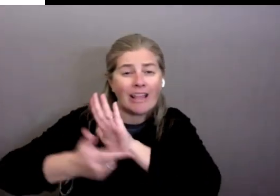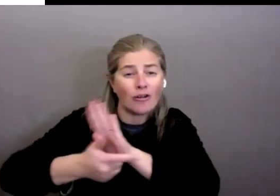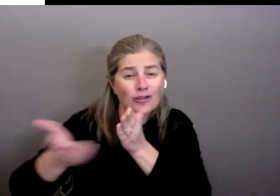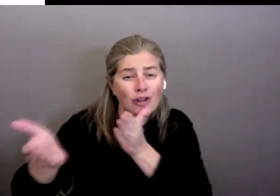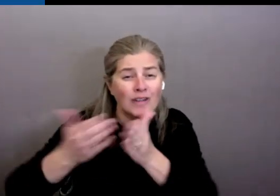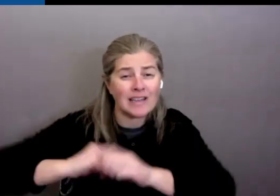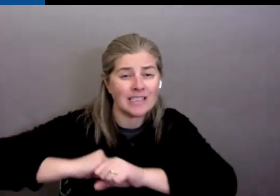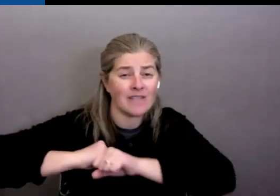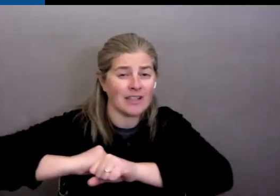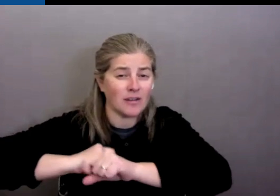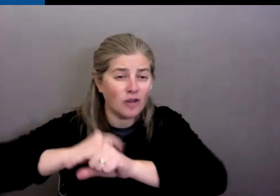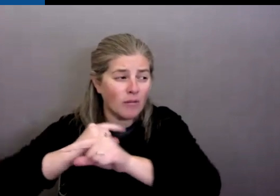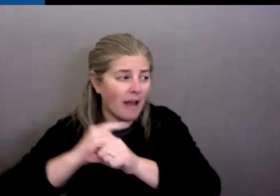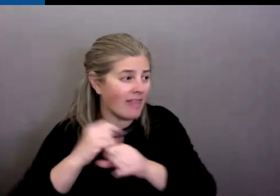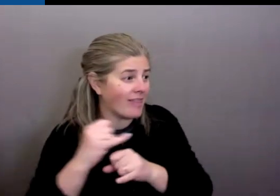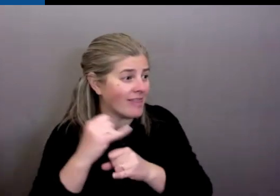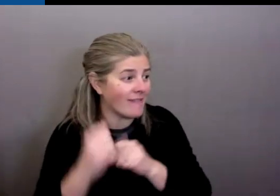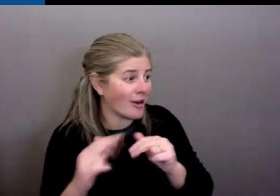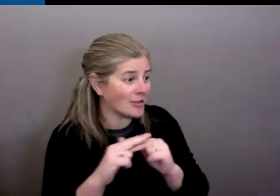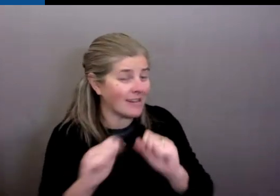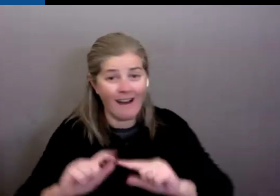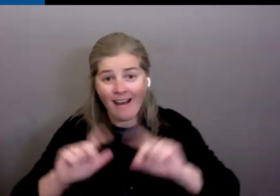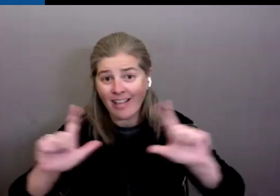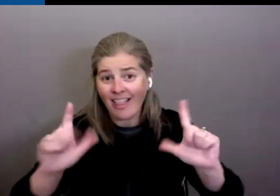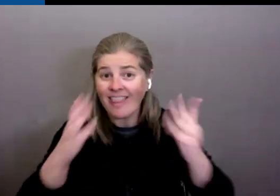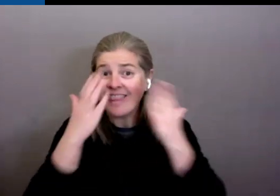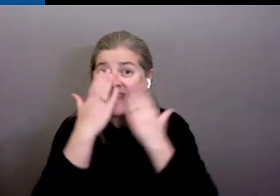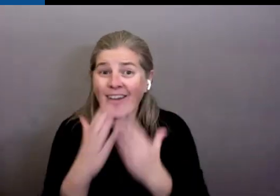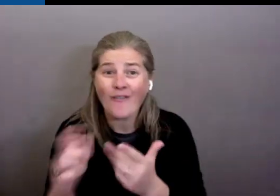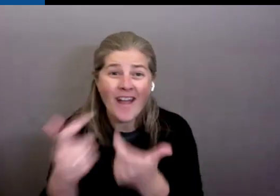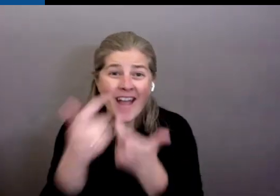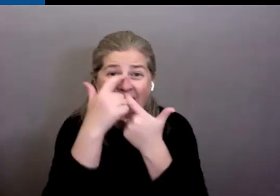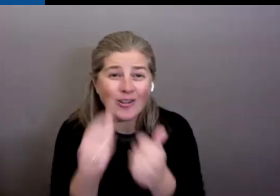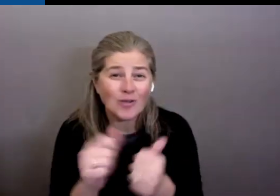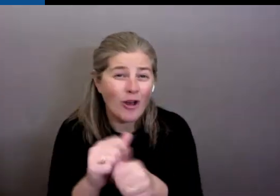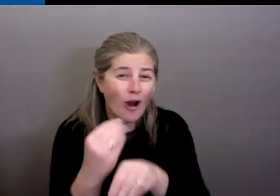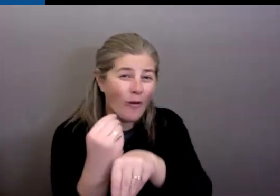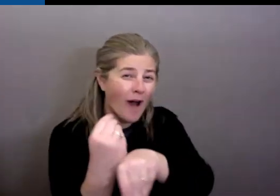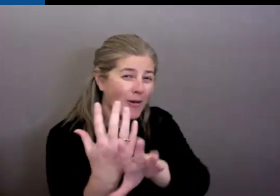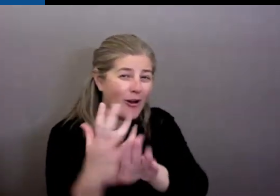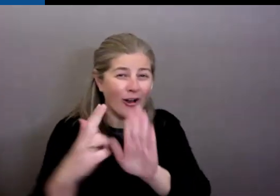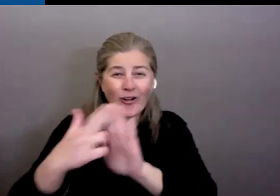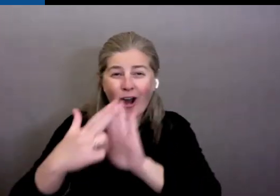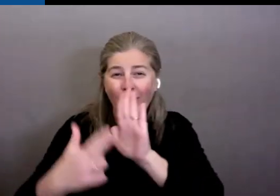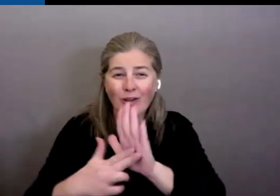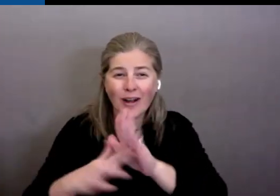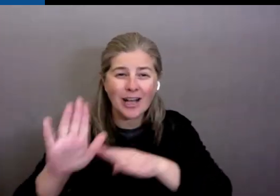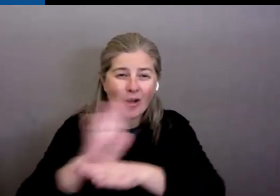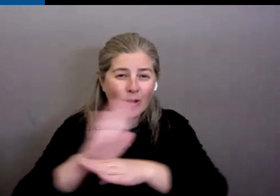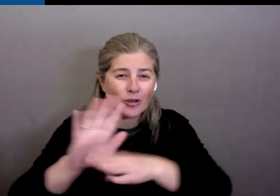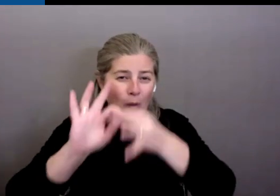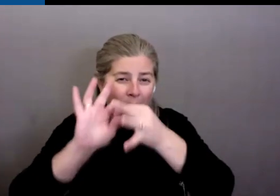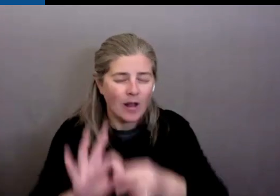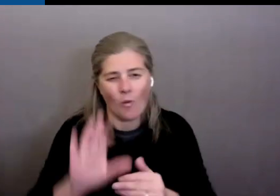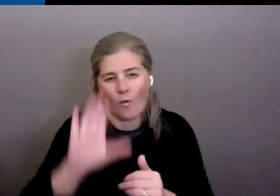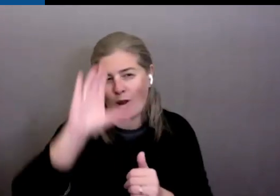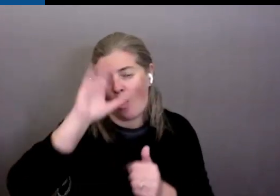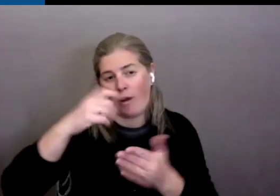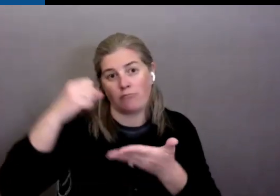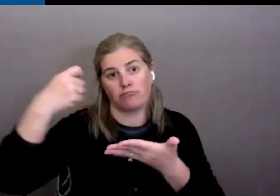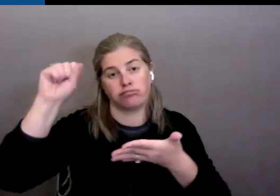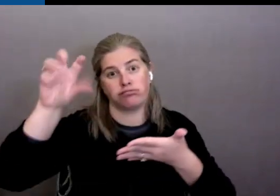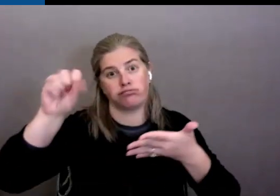then final slide, please. Thank you for your interest in this webinar on contracts and commercial relationships. We know we covered a lot